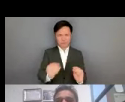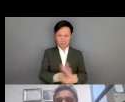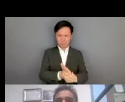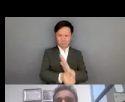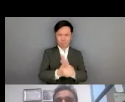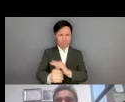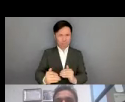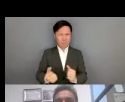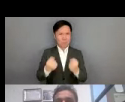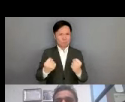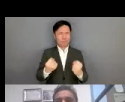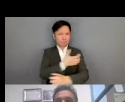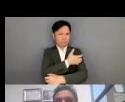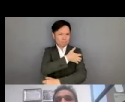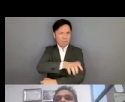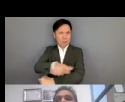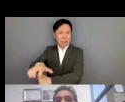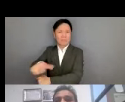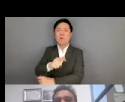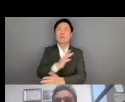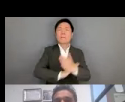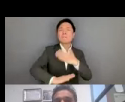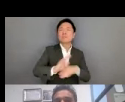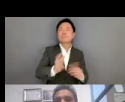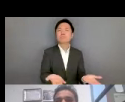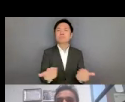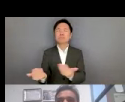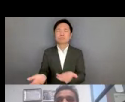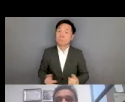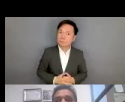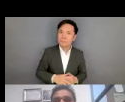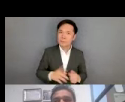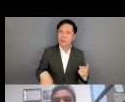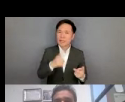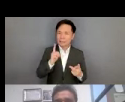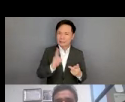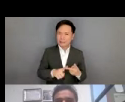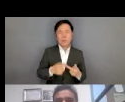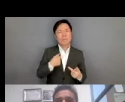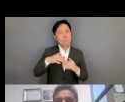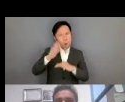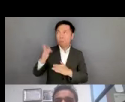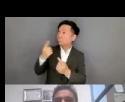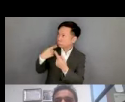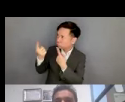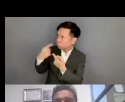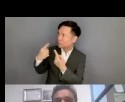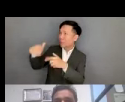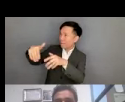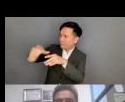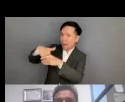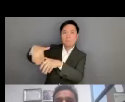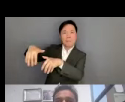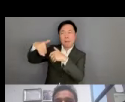civic engagement political participation area. And we are also holding the stakeholder dialogues with the parliamentarians, National